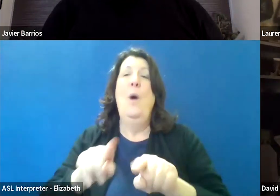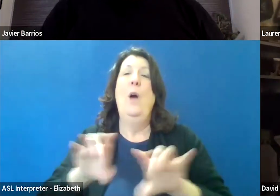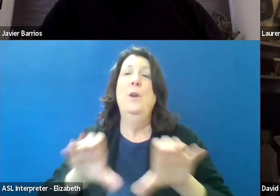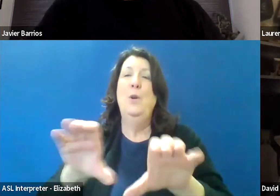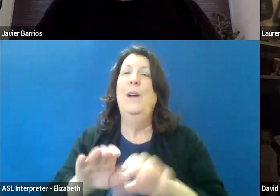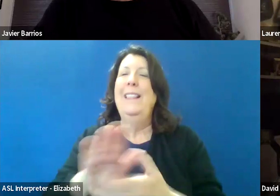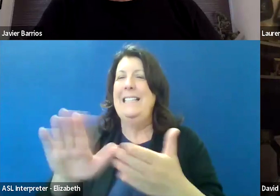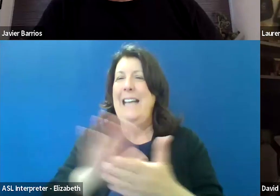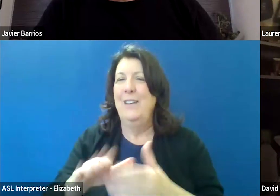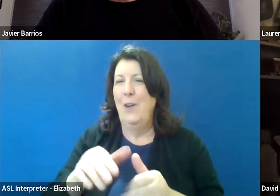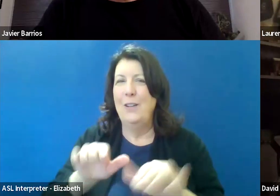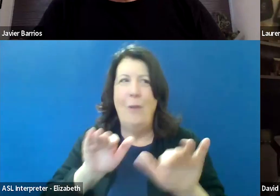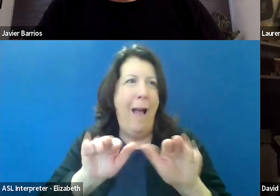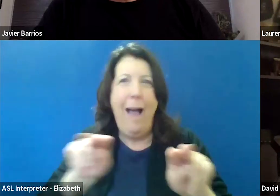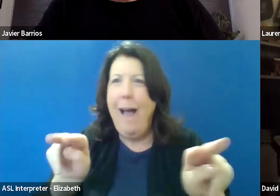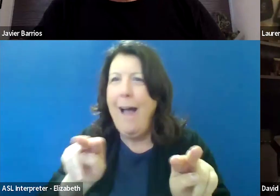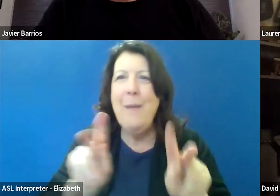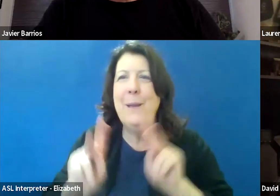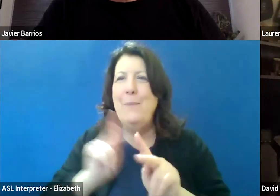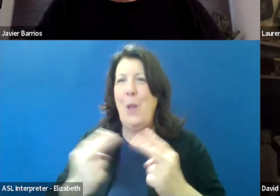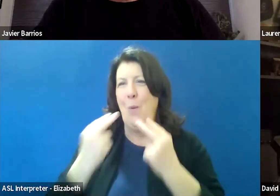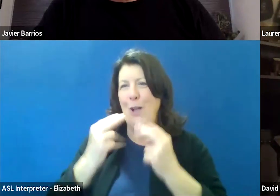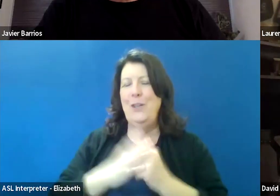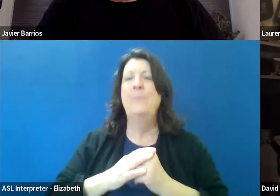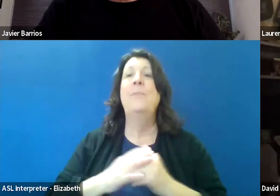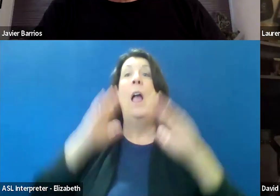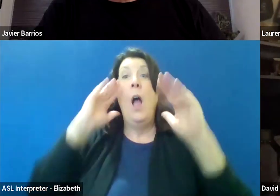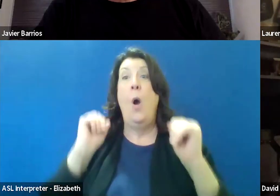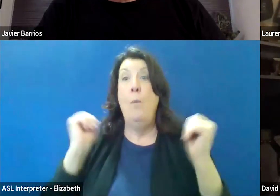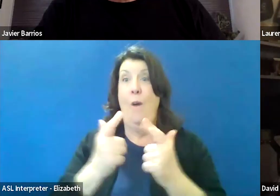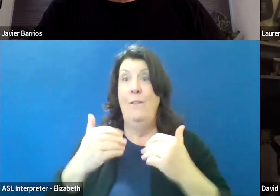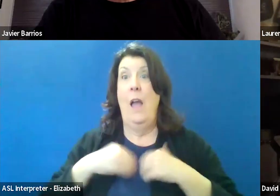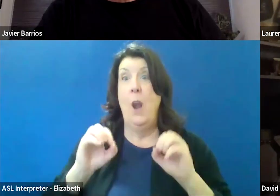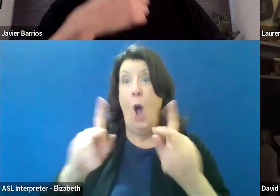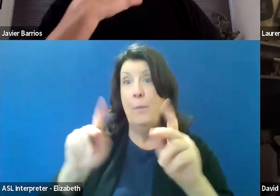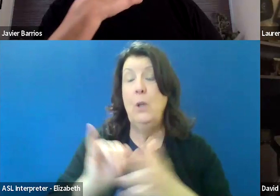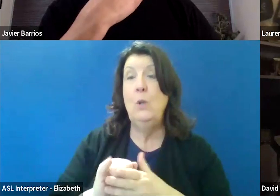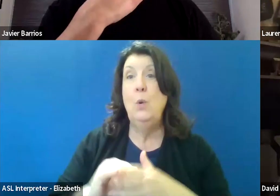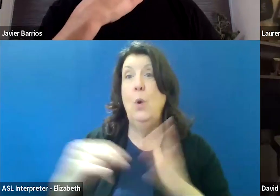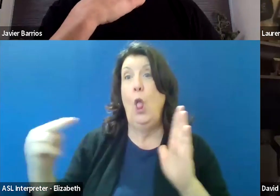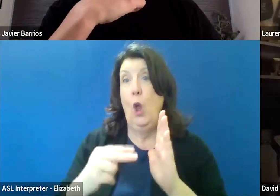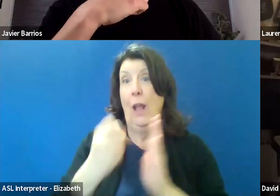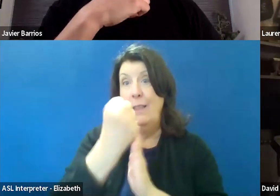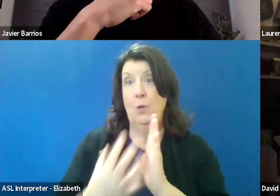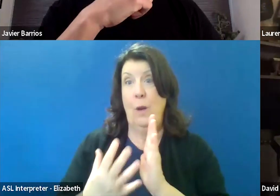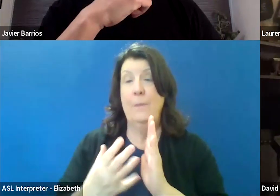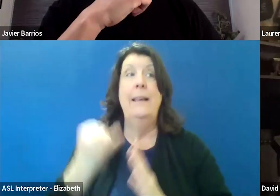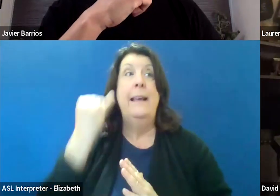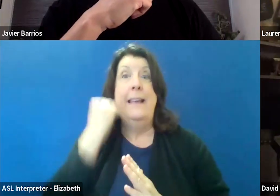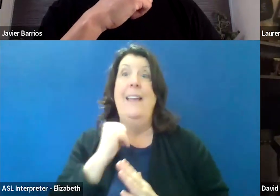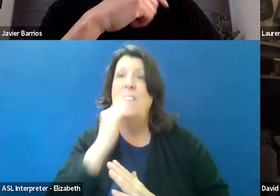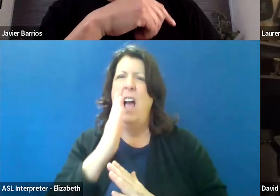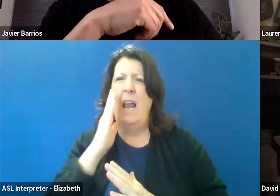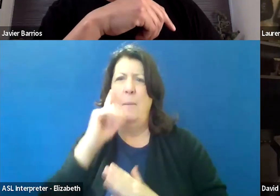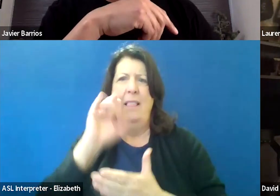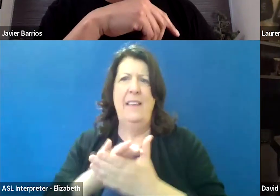watching as we go. So I hope you guys have had a chance to look at the script. If not, I think one of our colleagues will put it in the